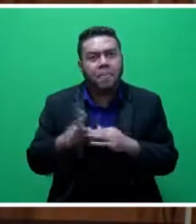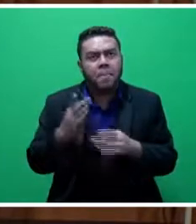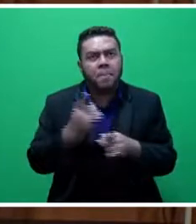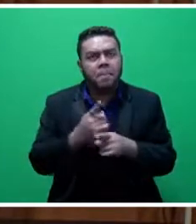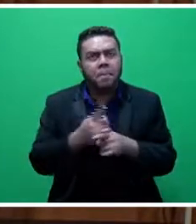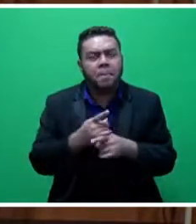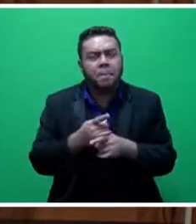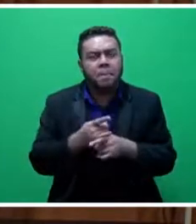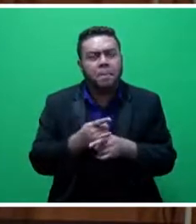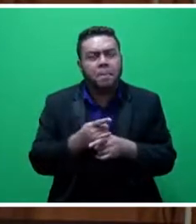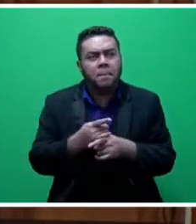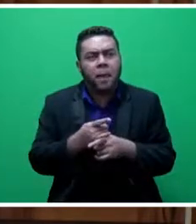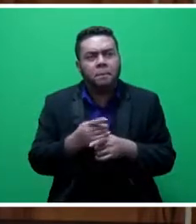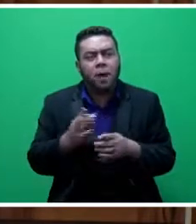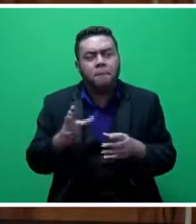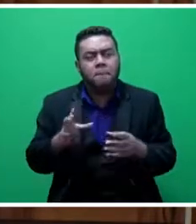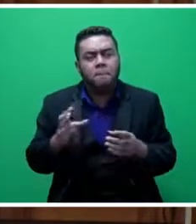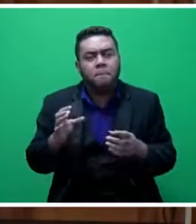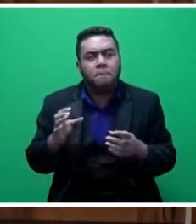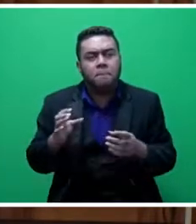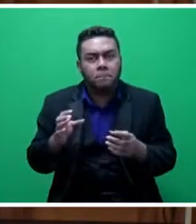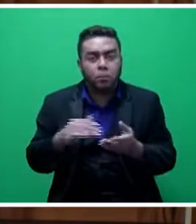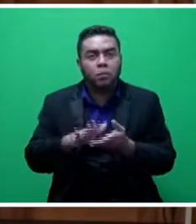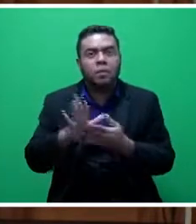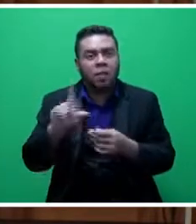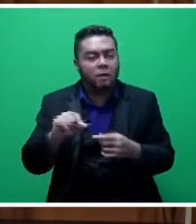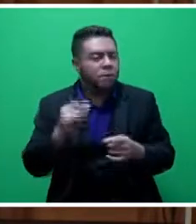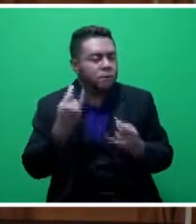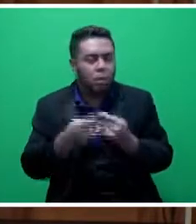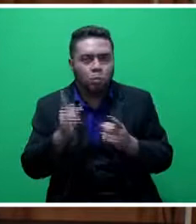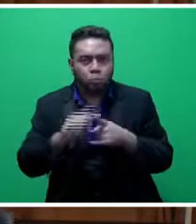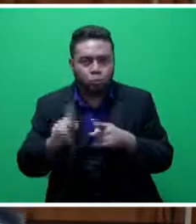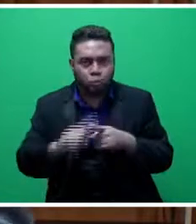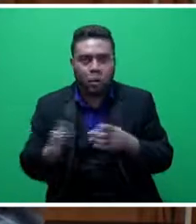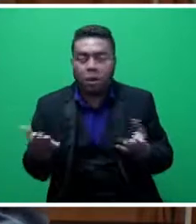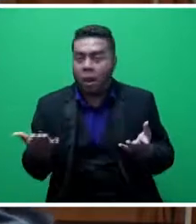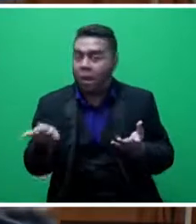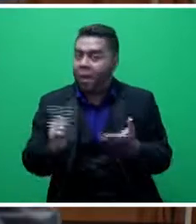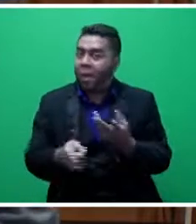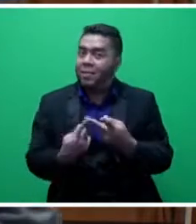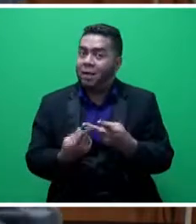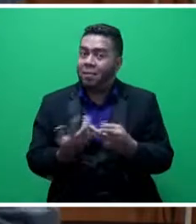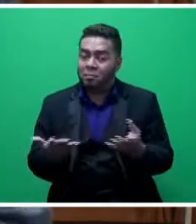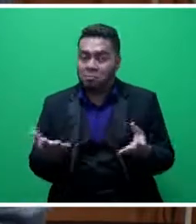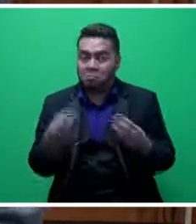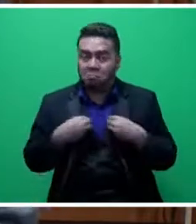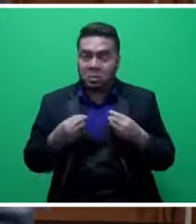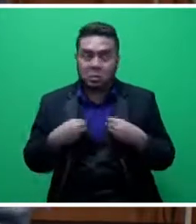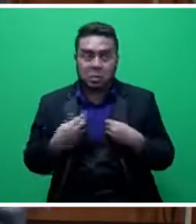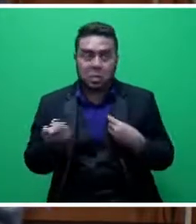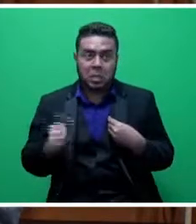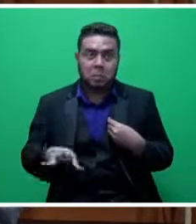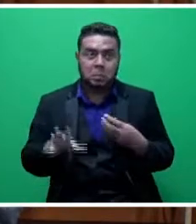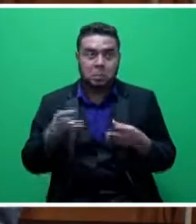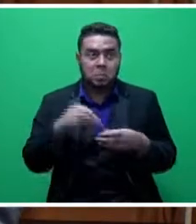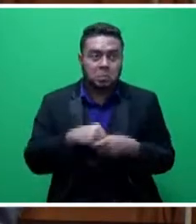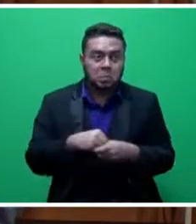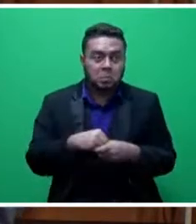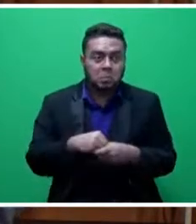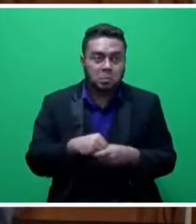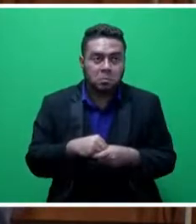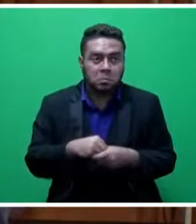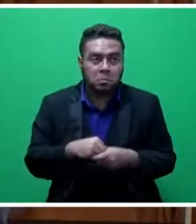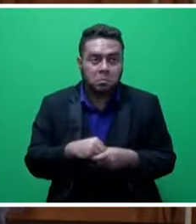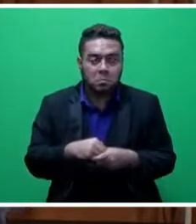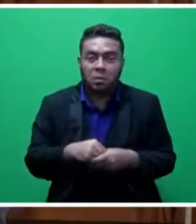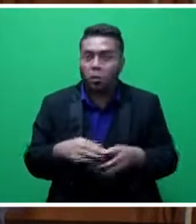making sure that we get approvals done really quickly, as announced in the budget also, that any of the businesses, any initiatives that have been,